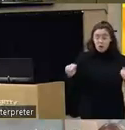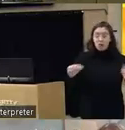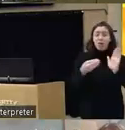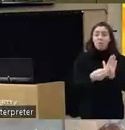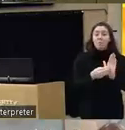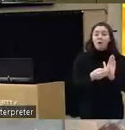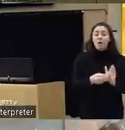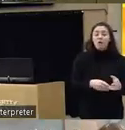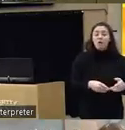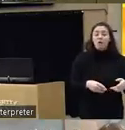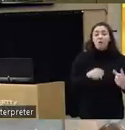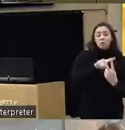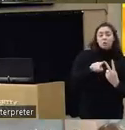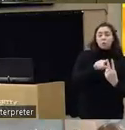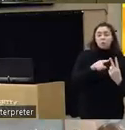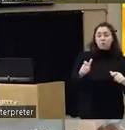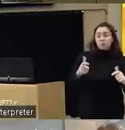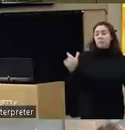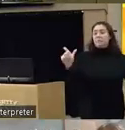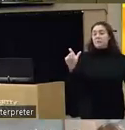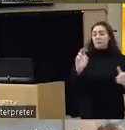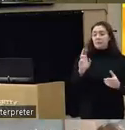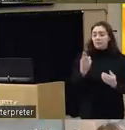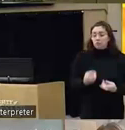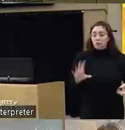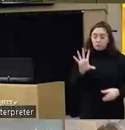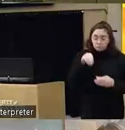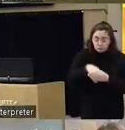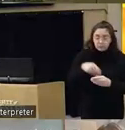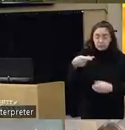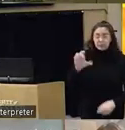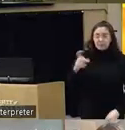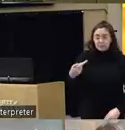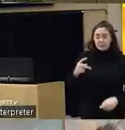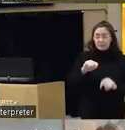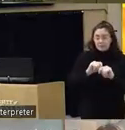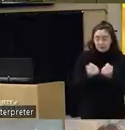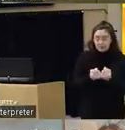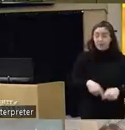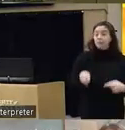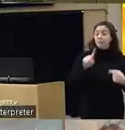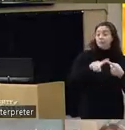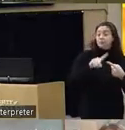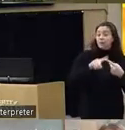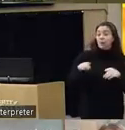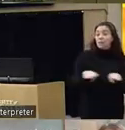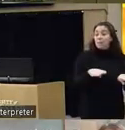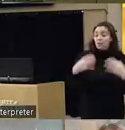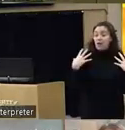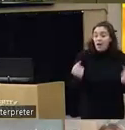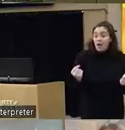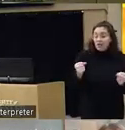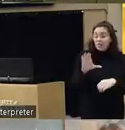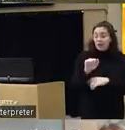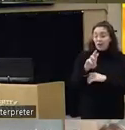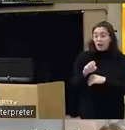two major resources that are added to a primary care team. You have a behavioral health care manager, and in Vermont, we have